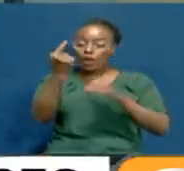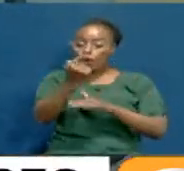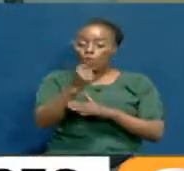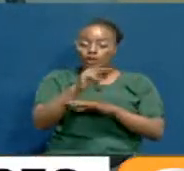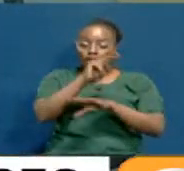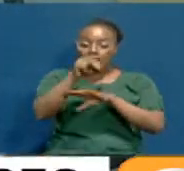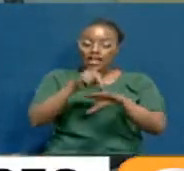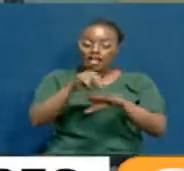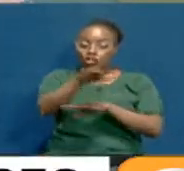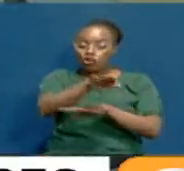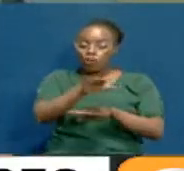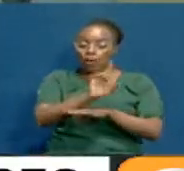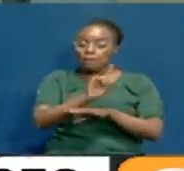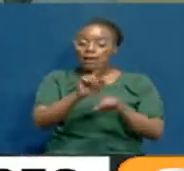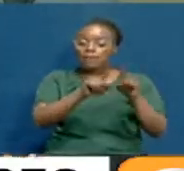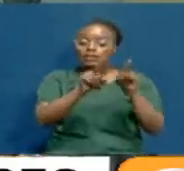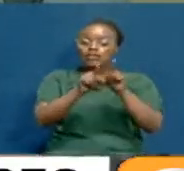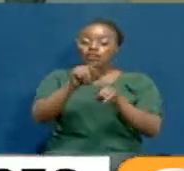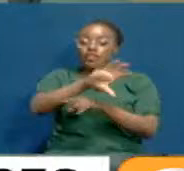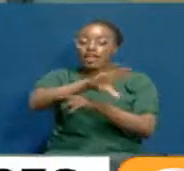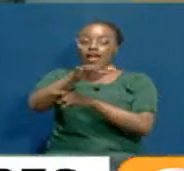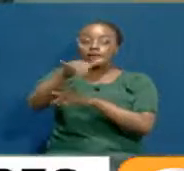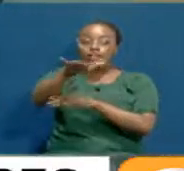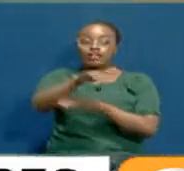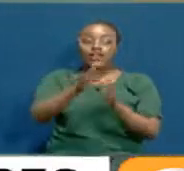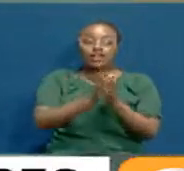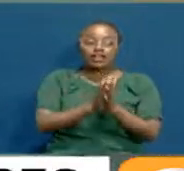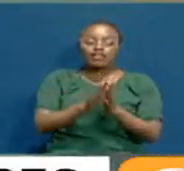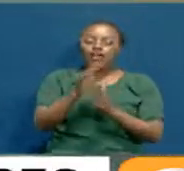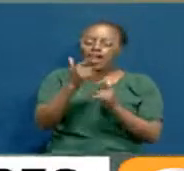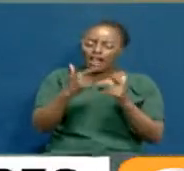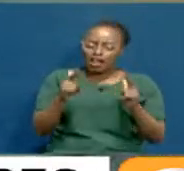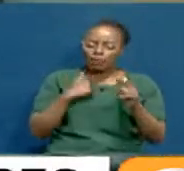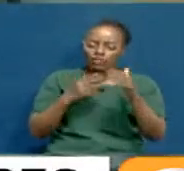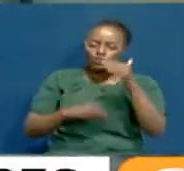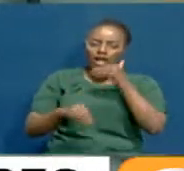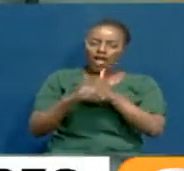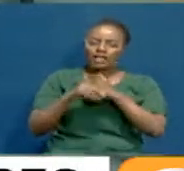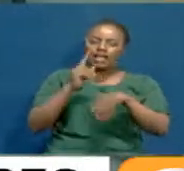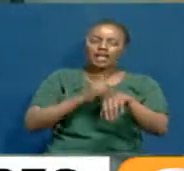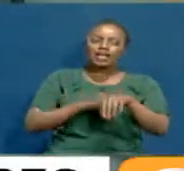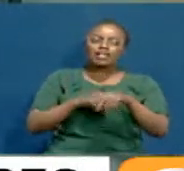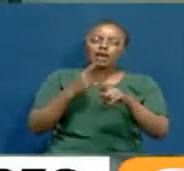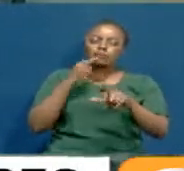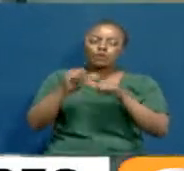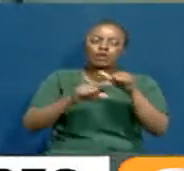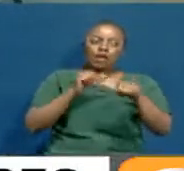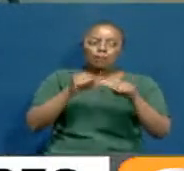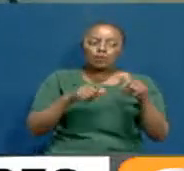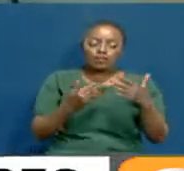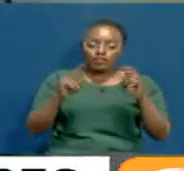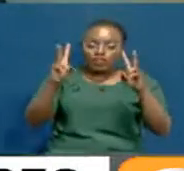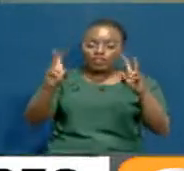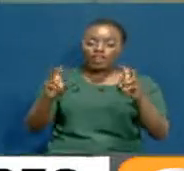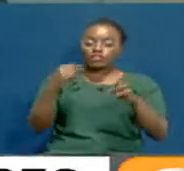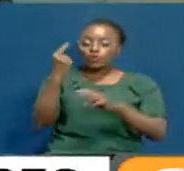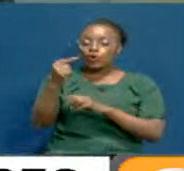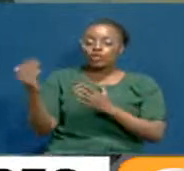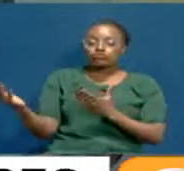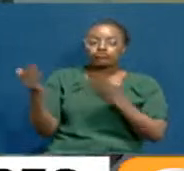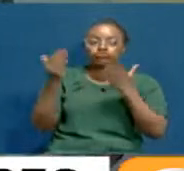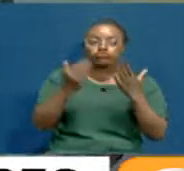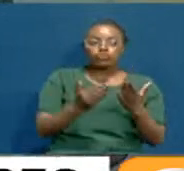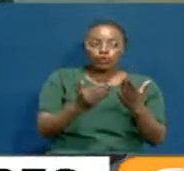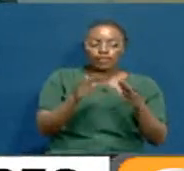only on a national platform, but also on a county platform. And Victoria, allow me to add this. When he talked about the that the issues only were brought